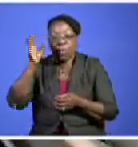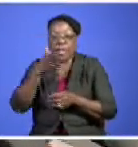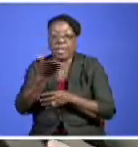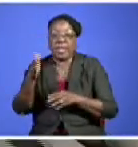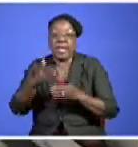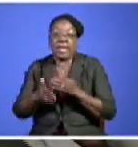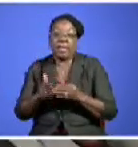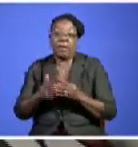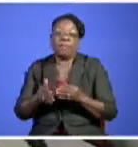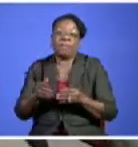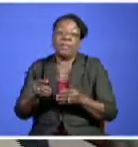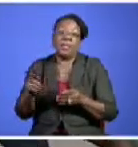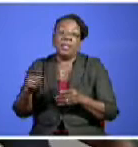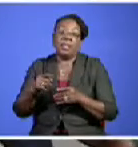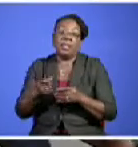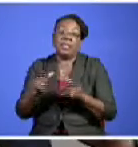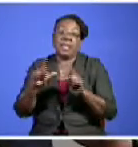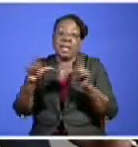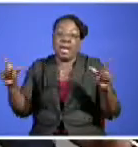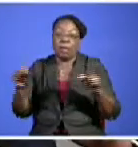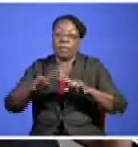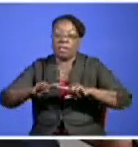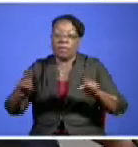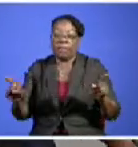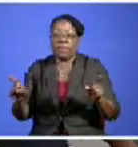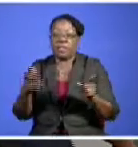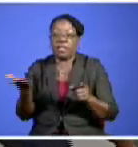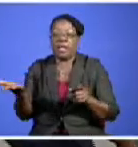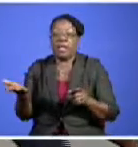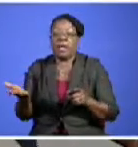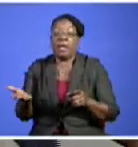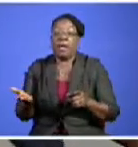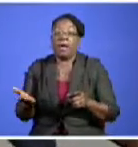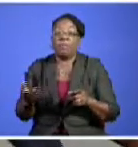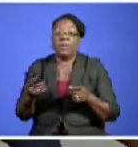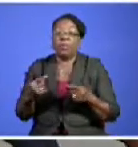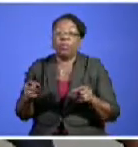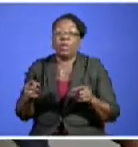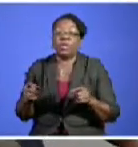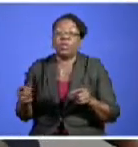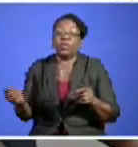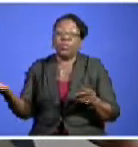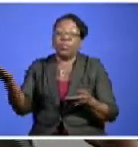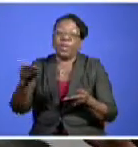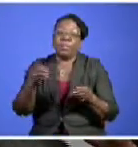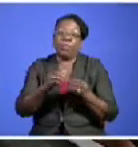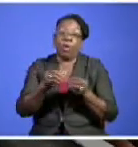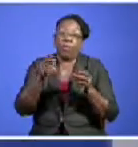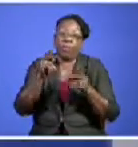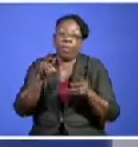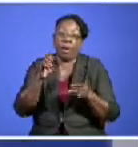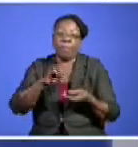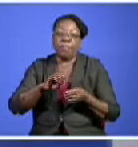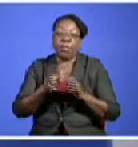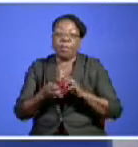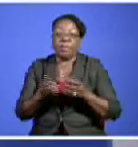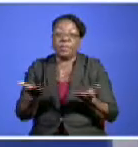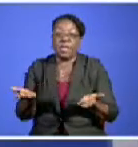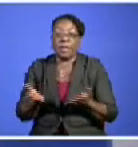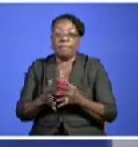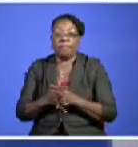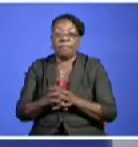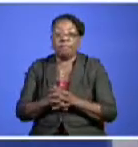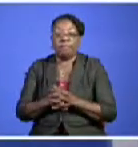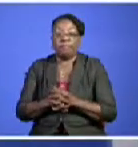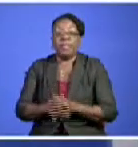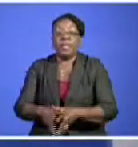a language issue there, and we wouldn't seek to want to compound our problems anymore. Well, the